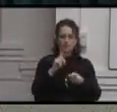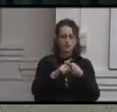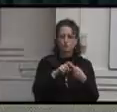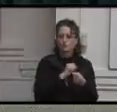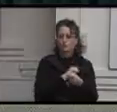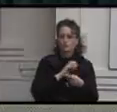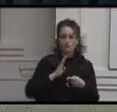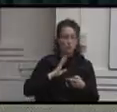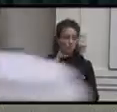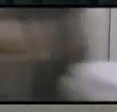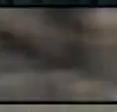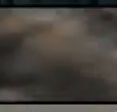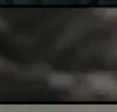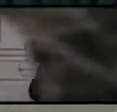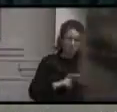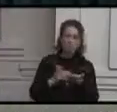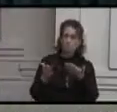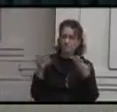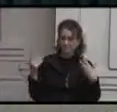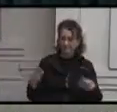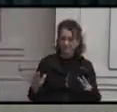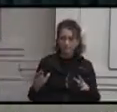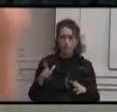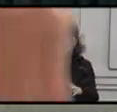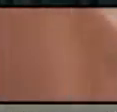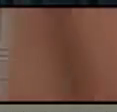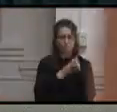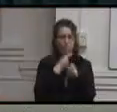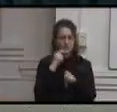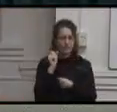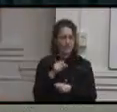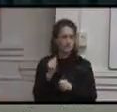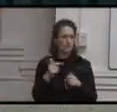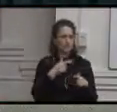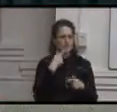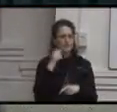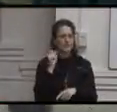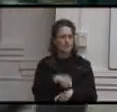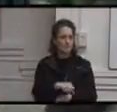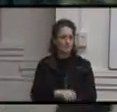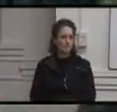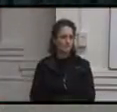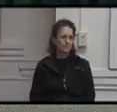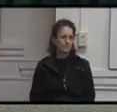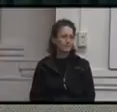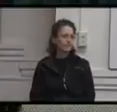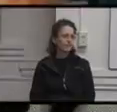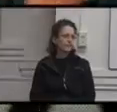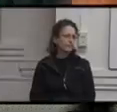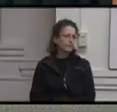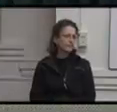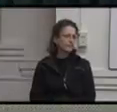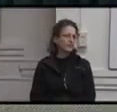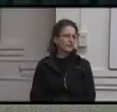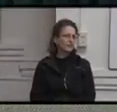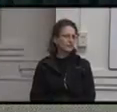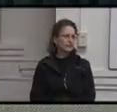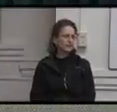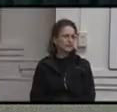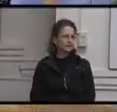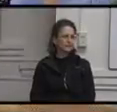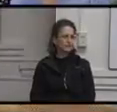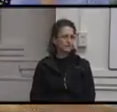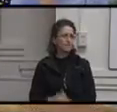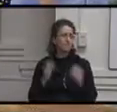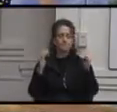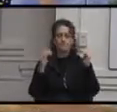any discussion? Hearing none. All those in favor, please say aye. Aye. Anybody opposed or abstaining? That carries 5-0. So